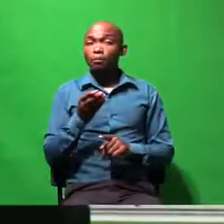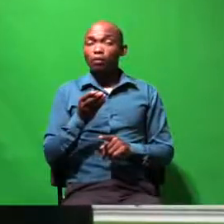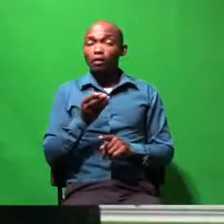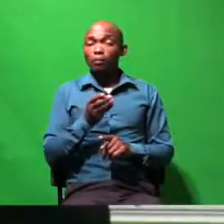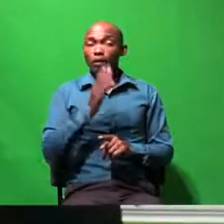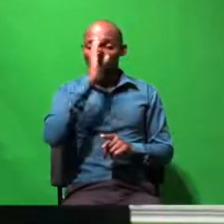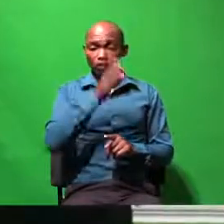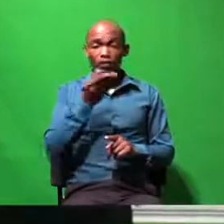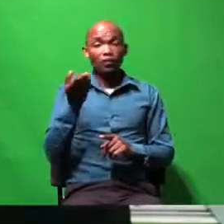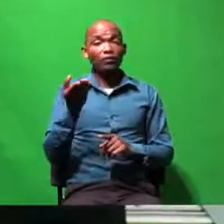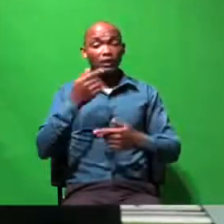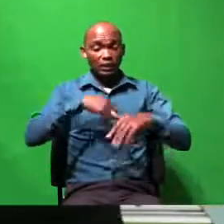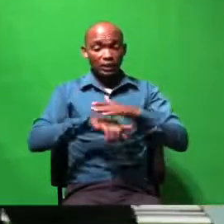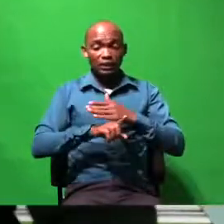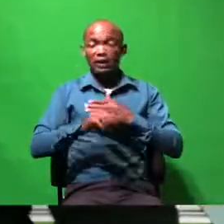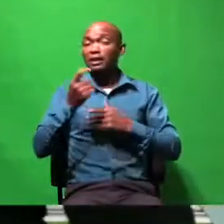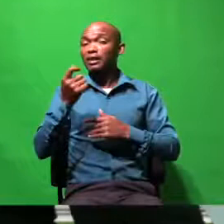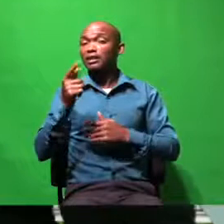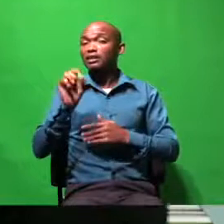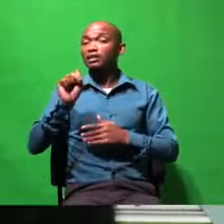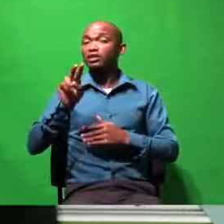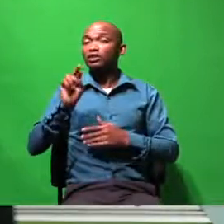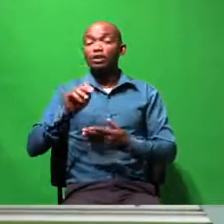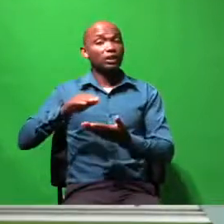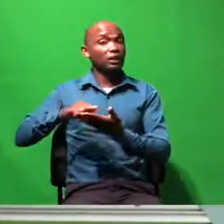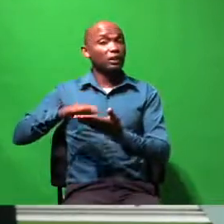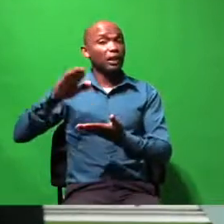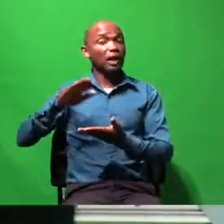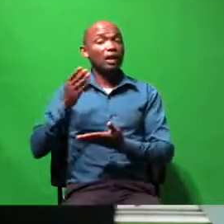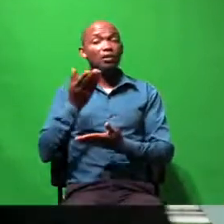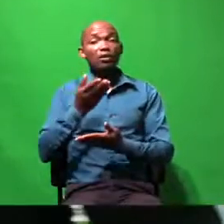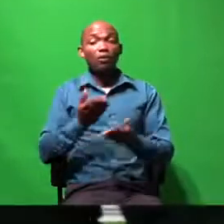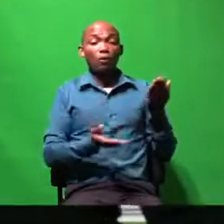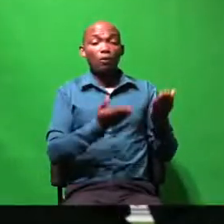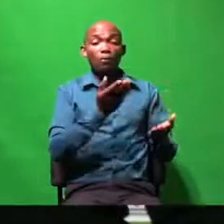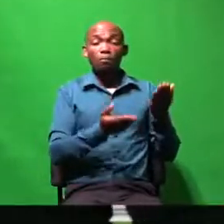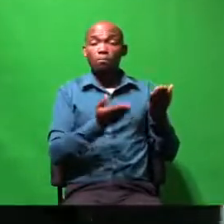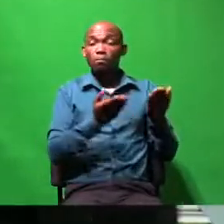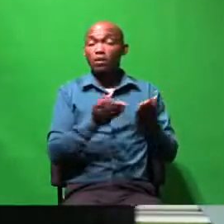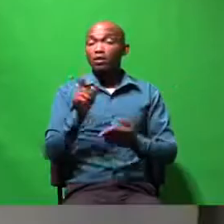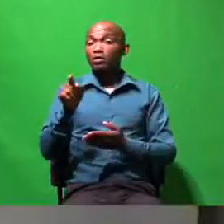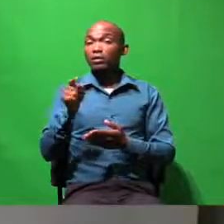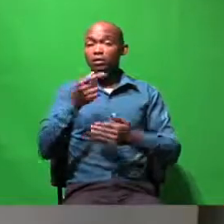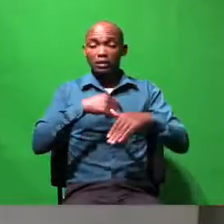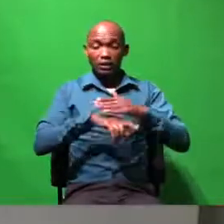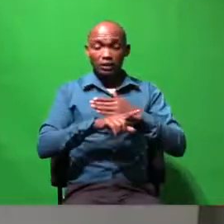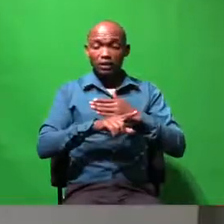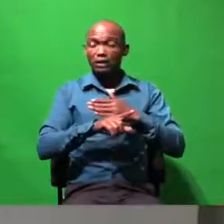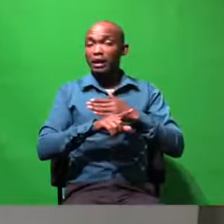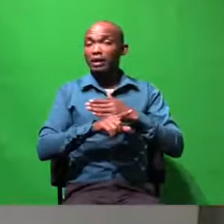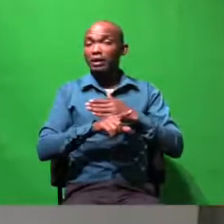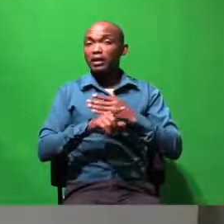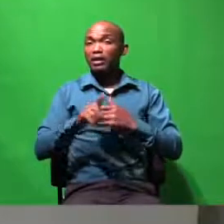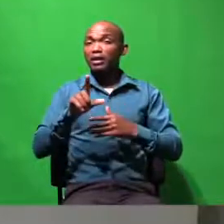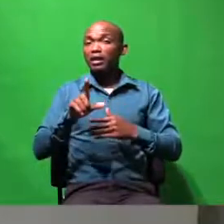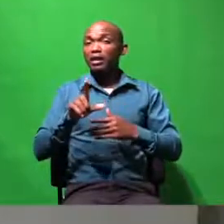solvent inside the tissue cell is higher compared to the concentration of solutes and solvent inside the lymph